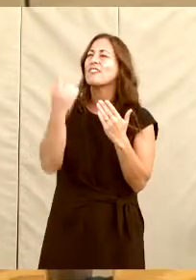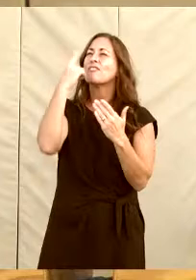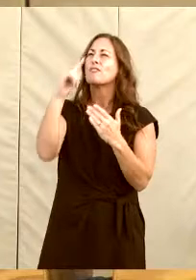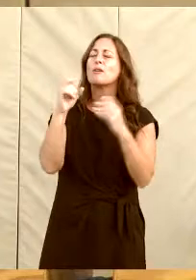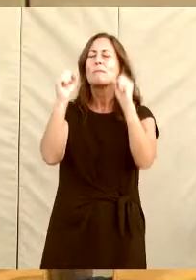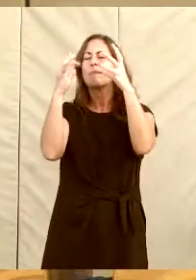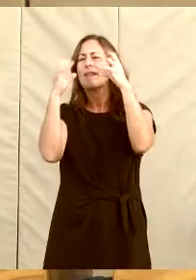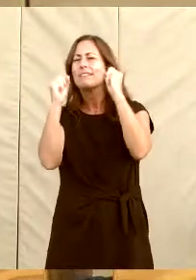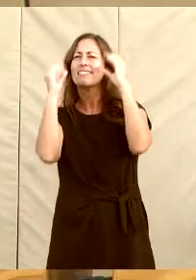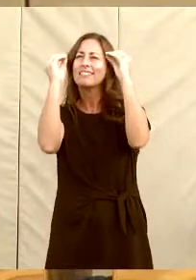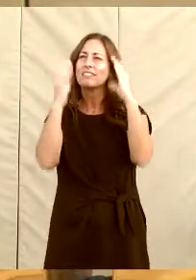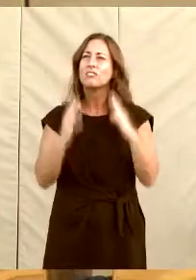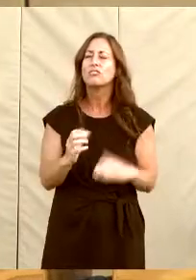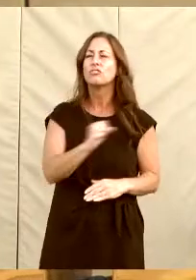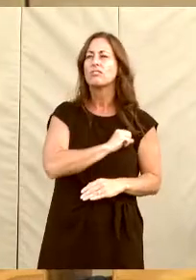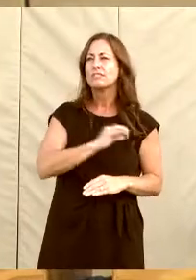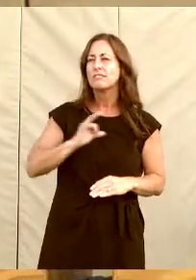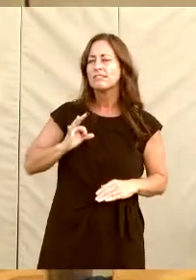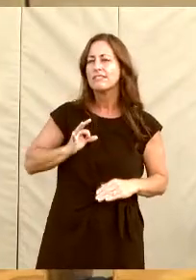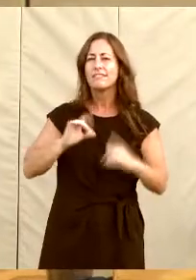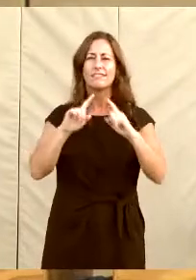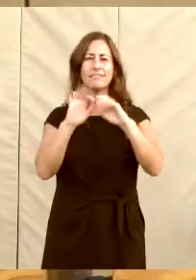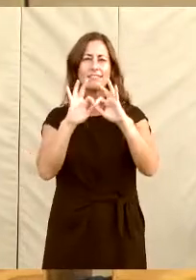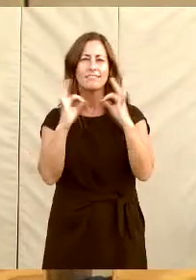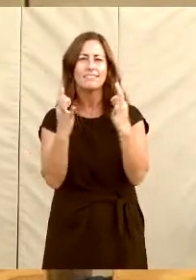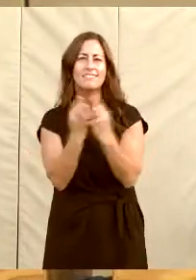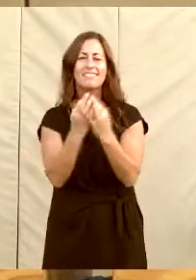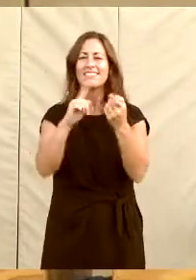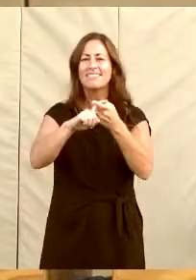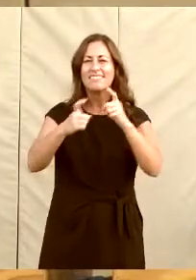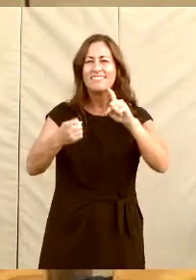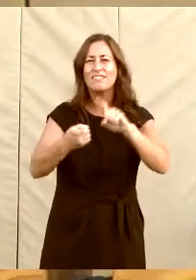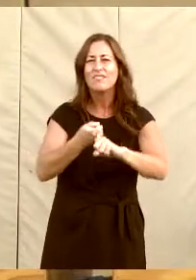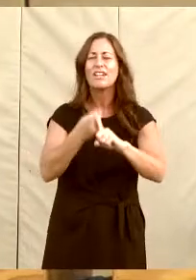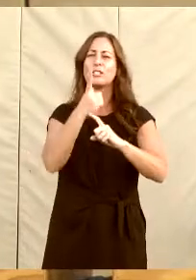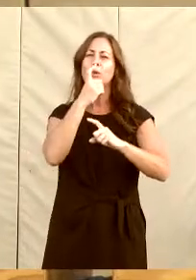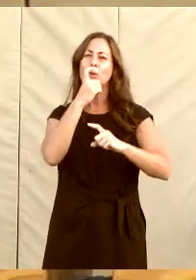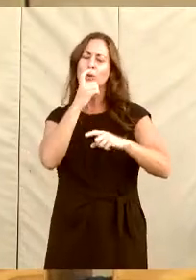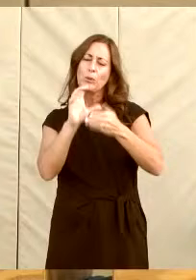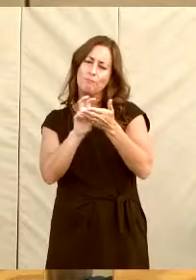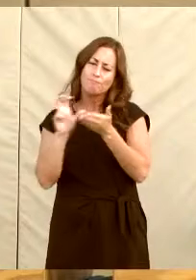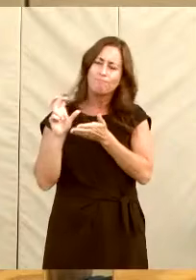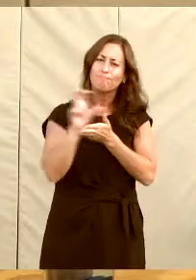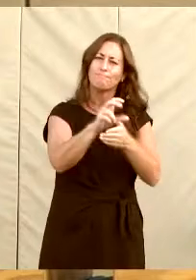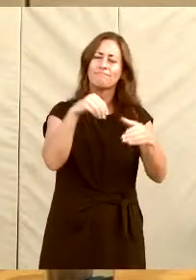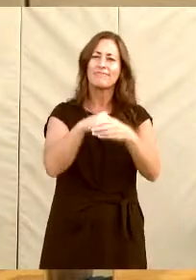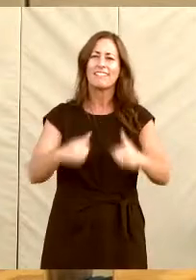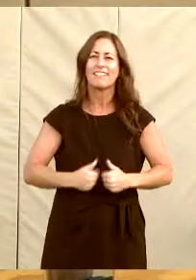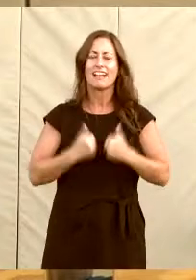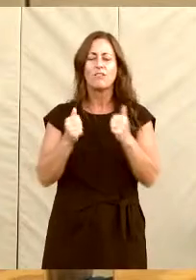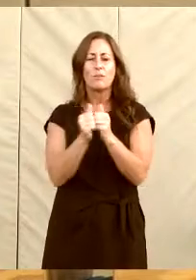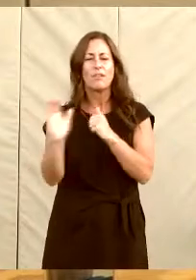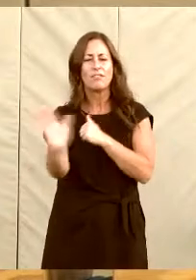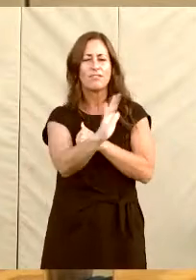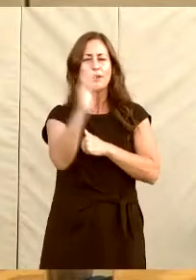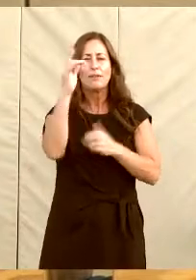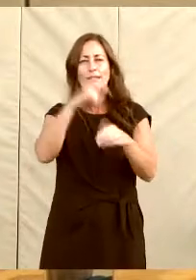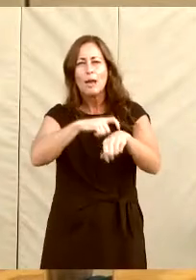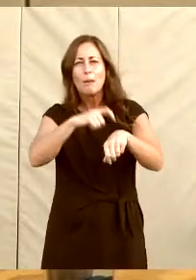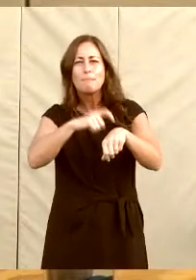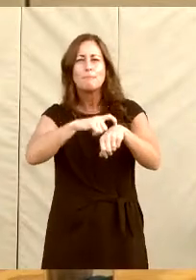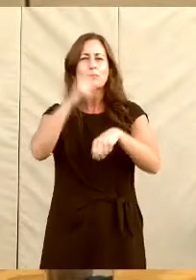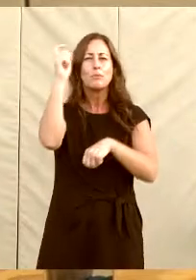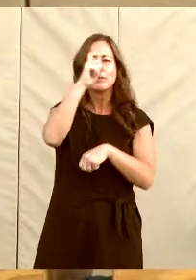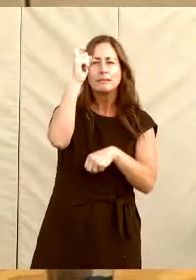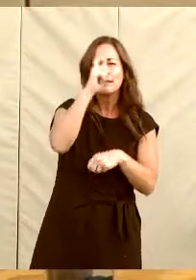well as our family and friends who have helped us through these years and poured into our lives with their time, their effort, and their wisdom. Lord, I ask that you